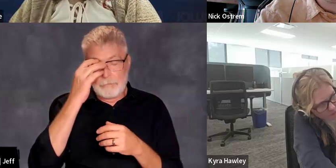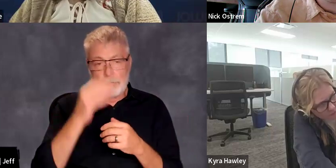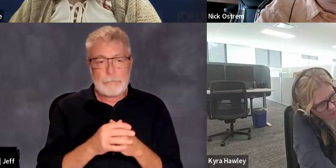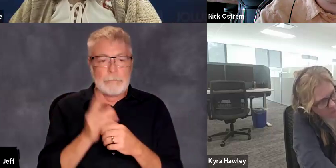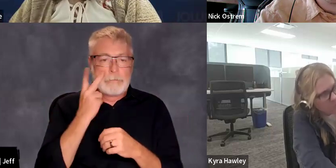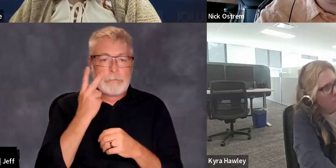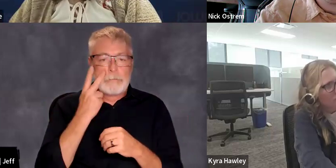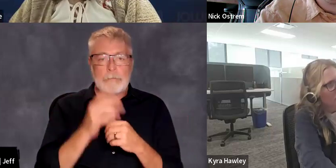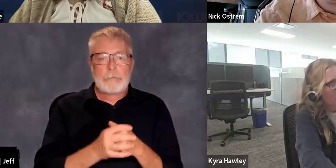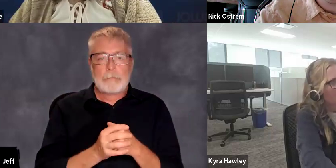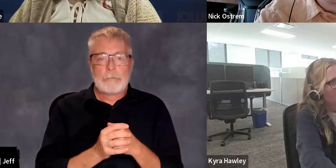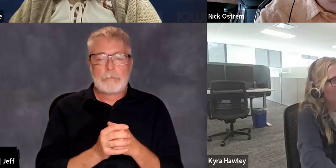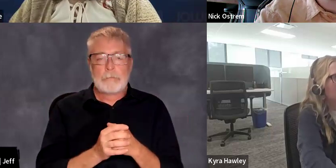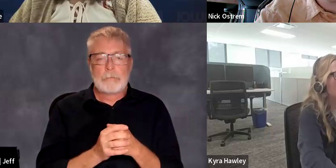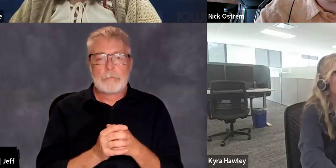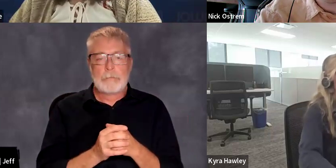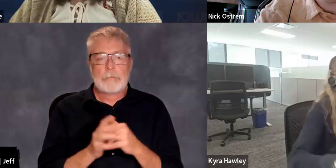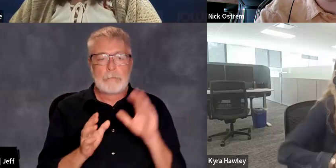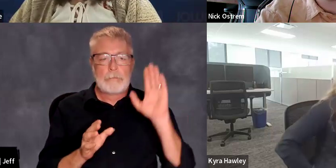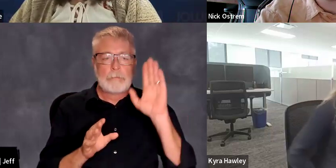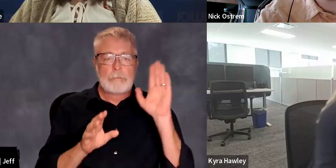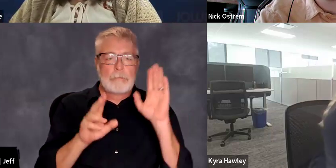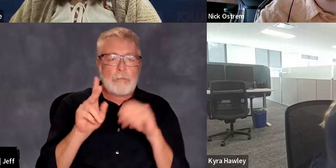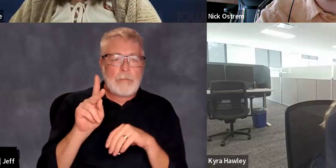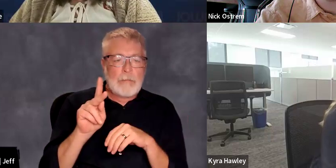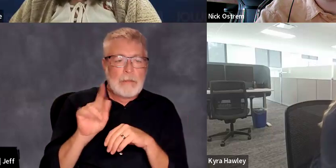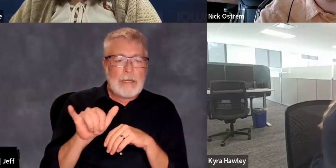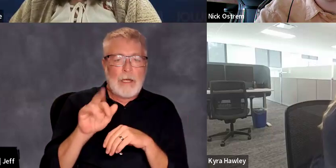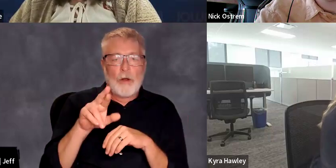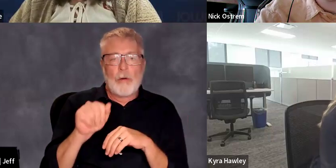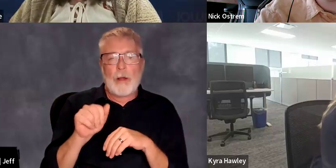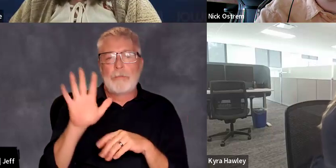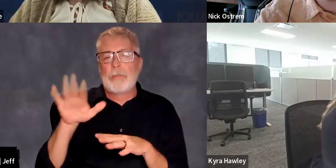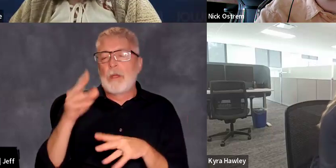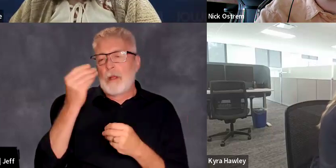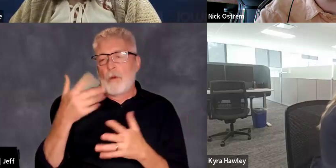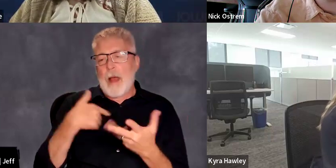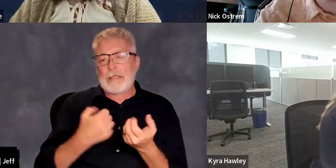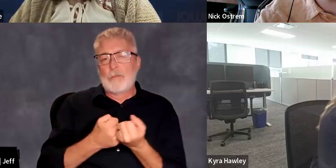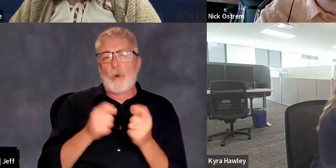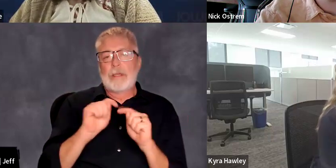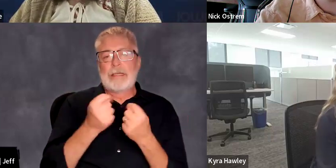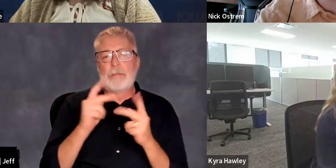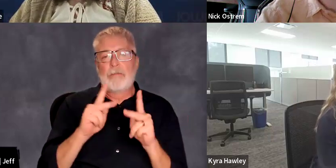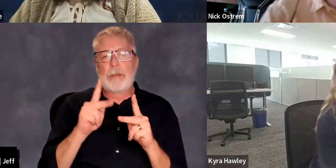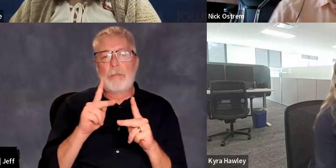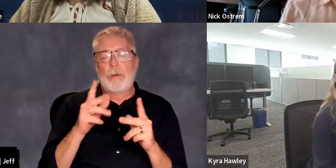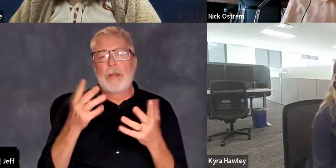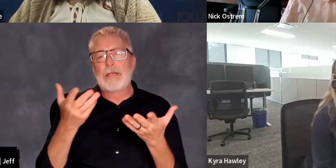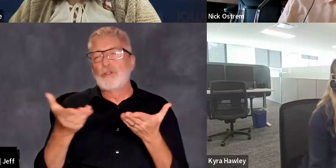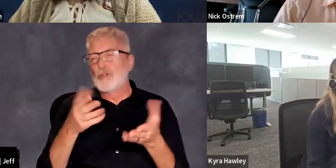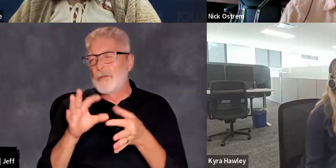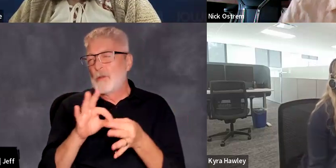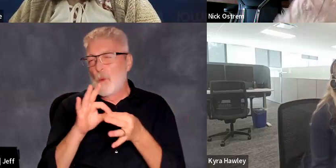see here. I do, Nick. I support a team of folks that are then like service coordinators